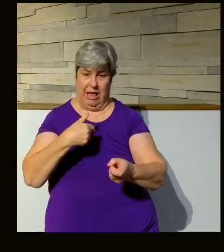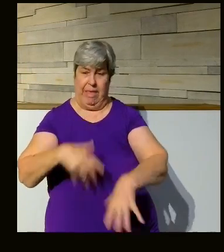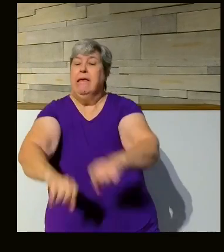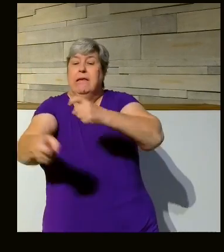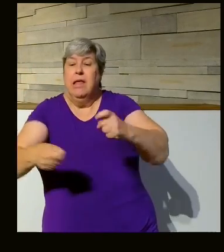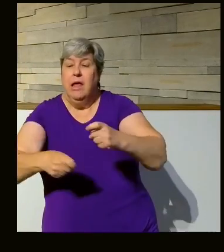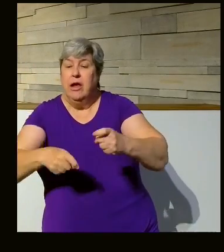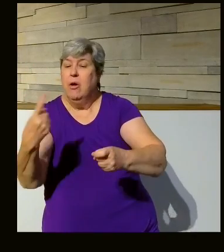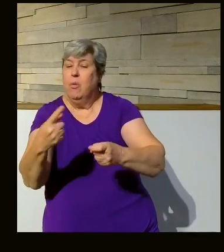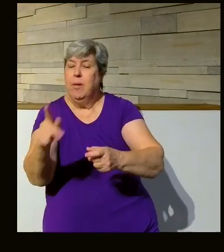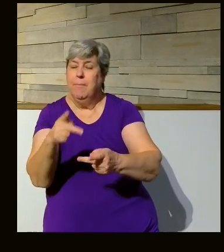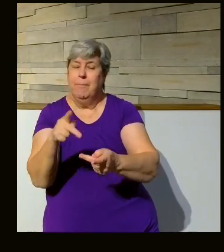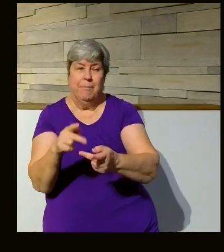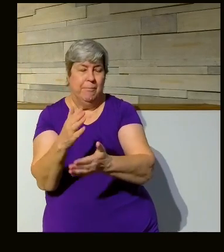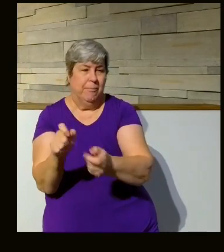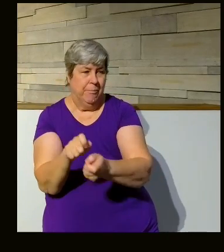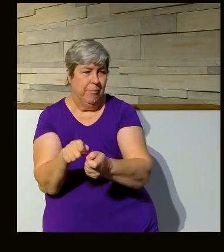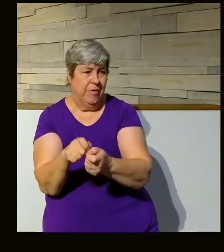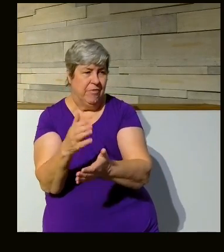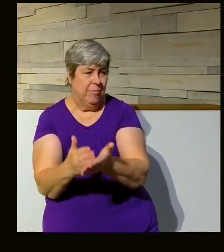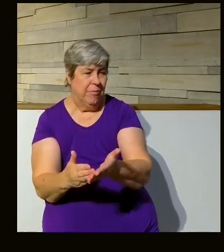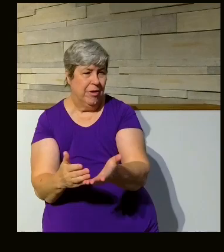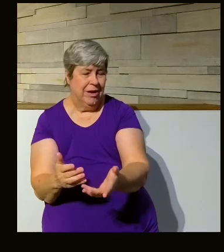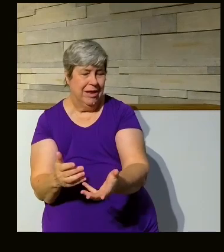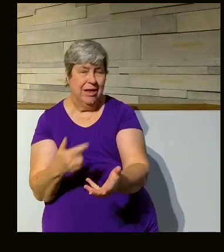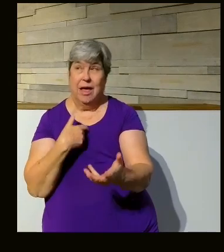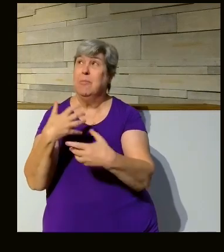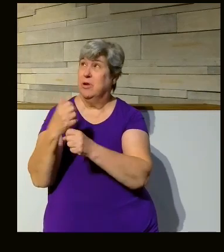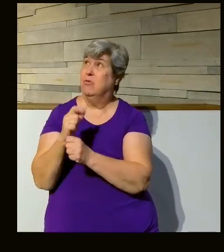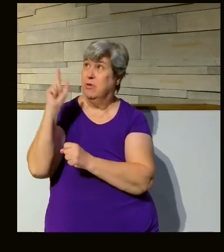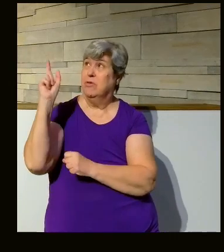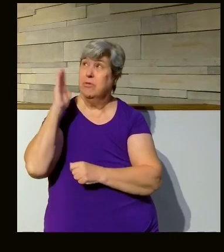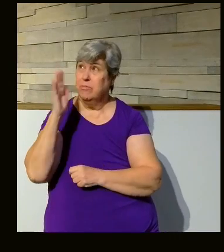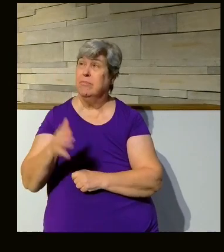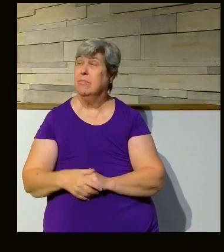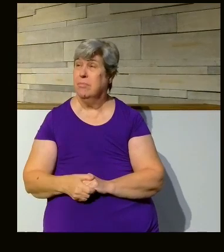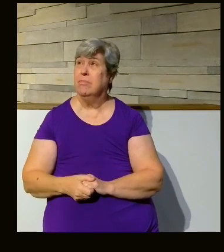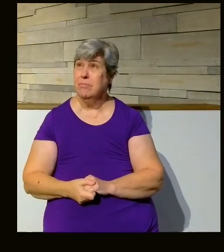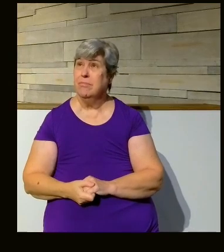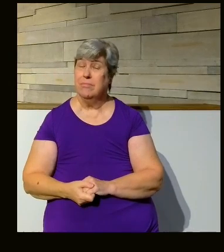take over charge of one little area of reality in my life. I'm going to trust you in that.